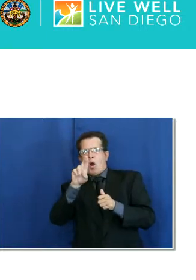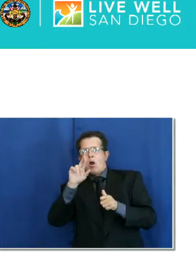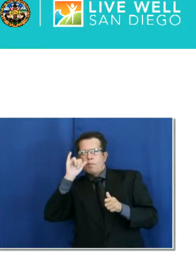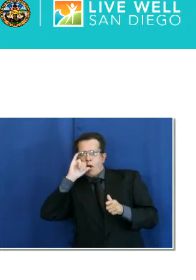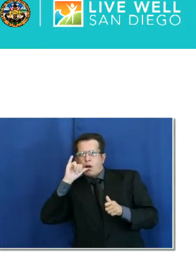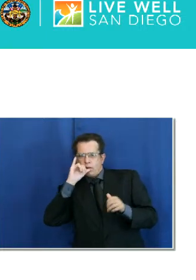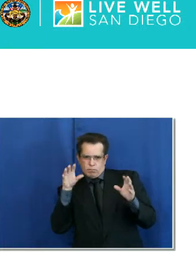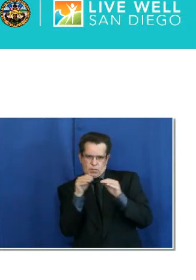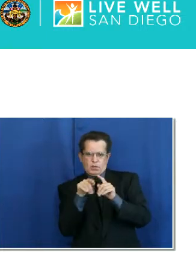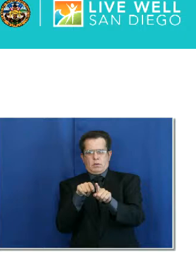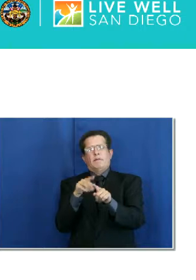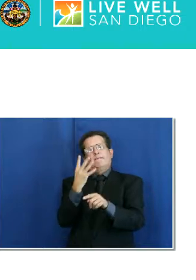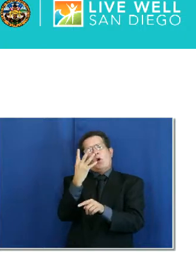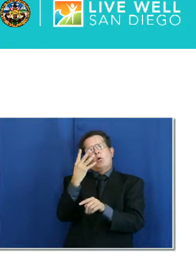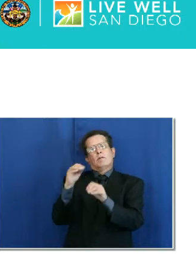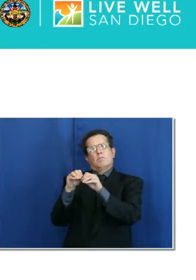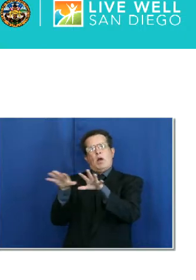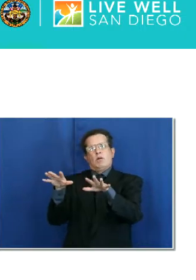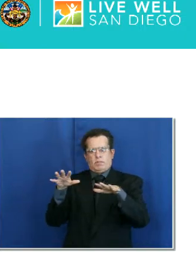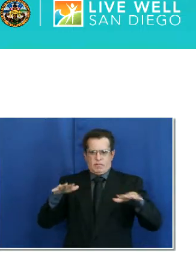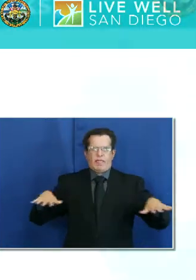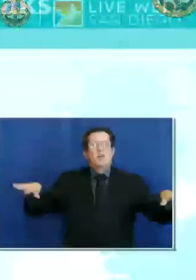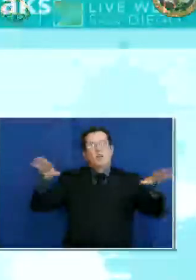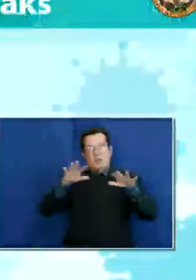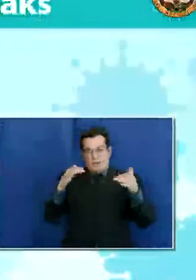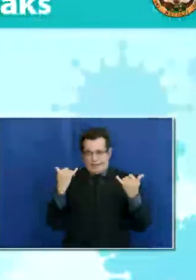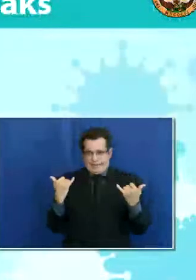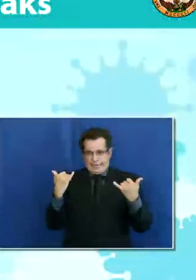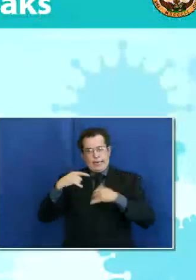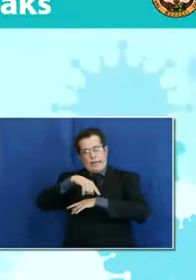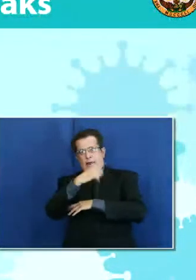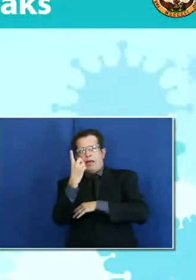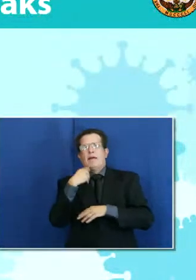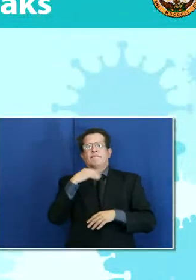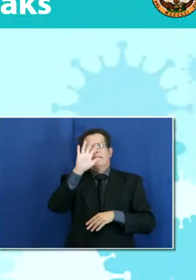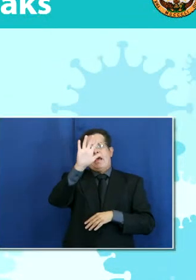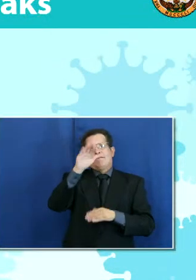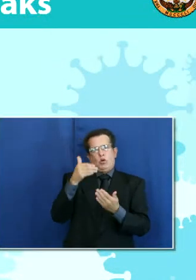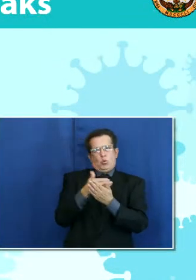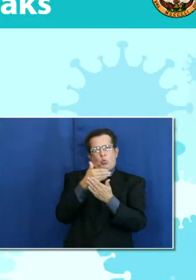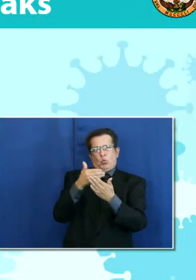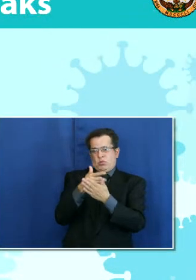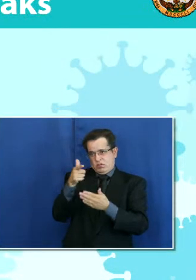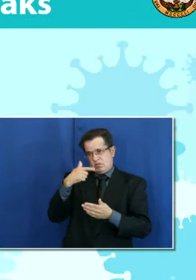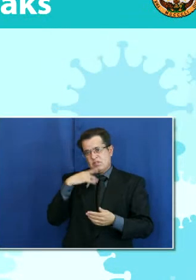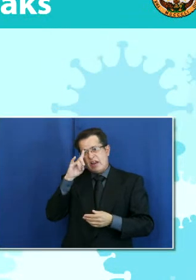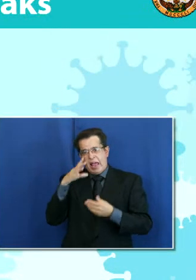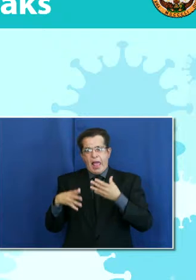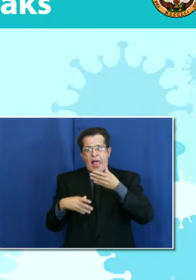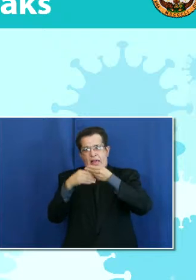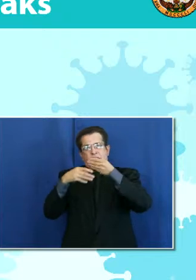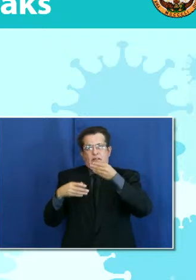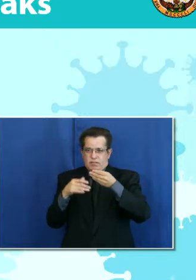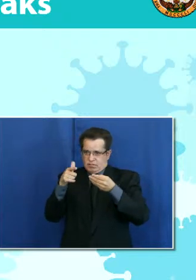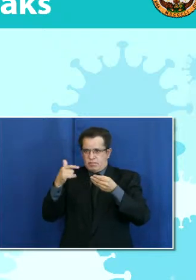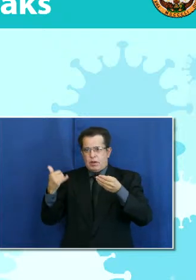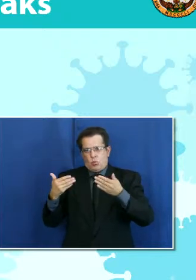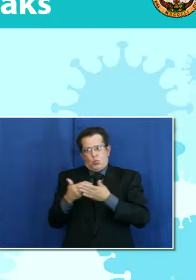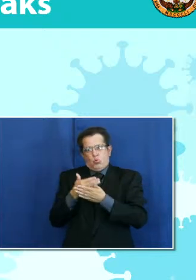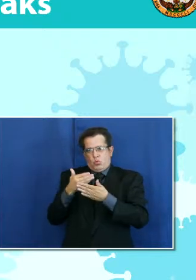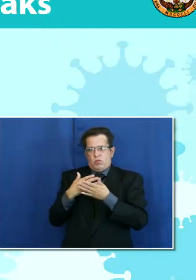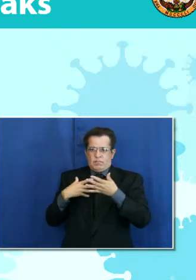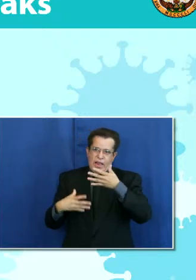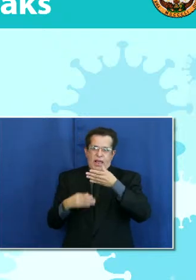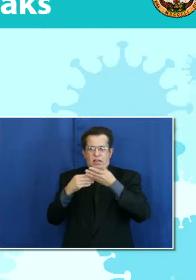restaurants/bars. And today, 5 new community outbreaks have been added to our list, and they are noted